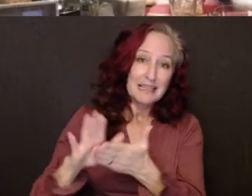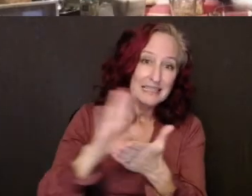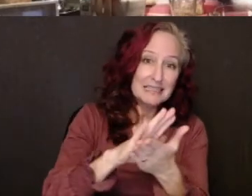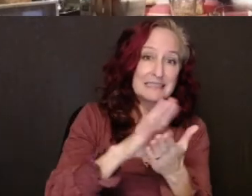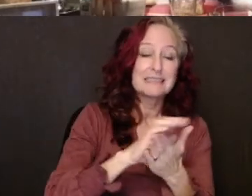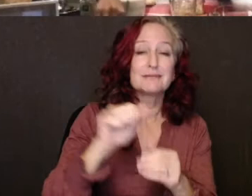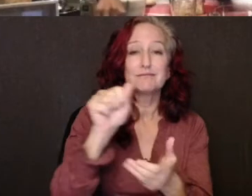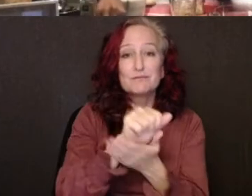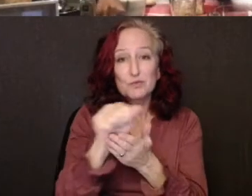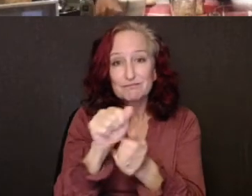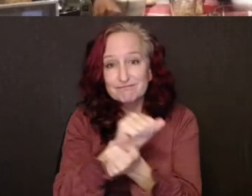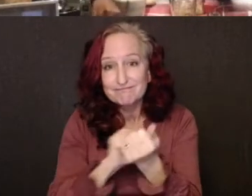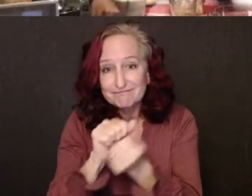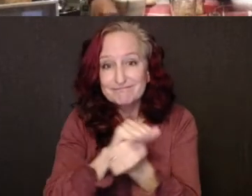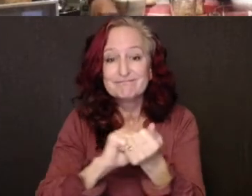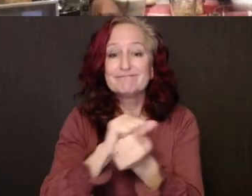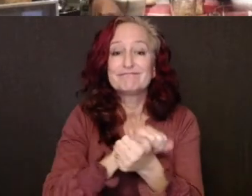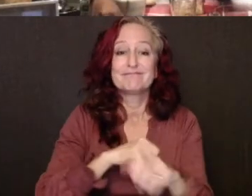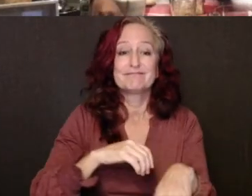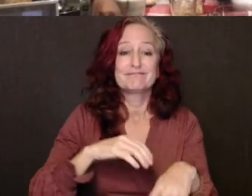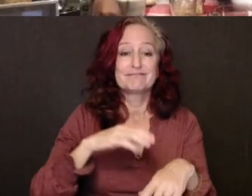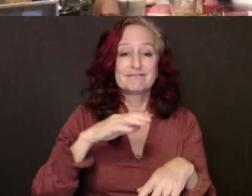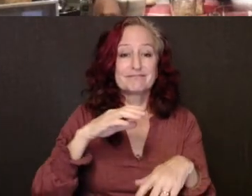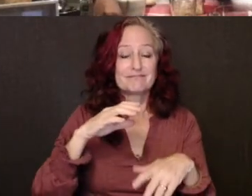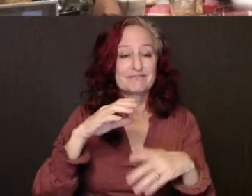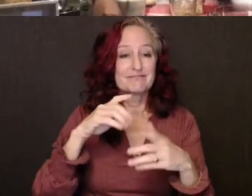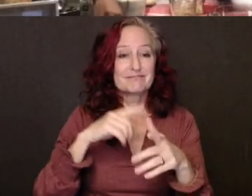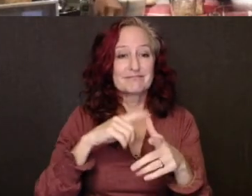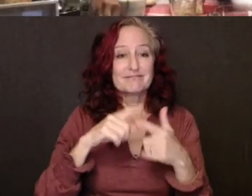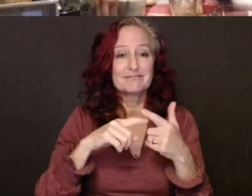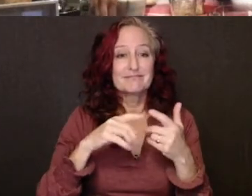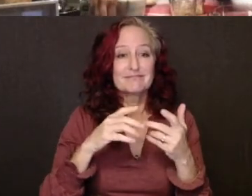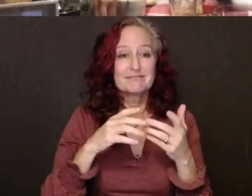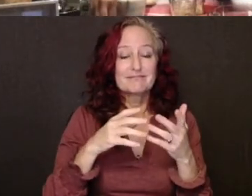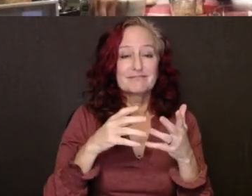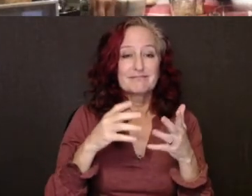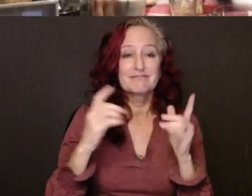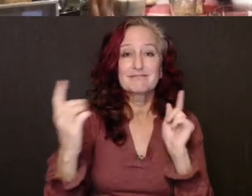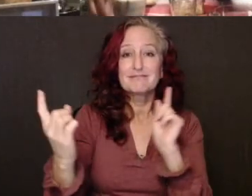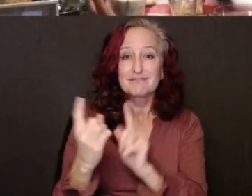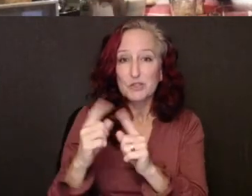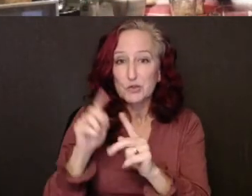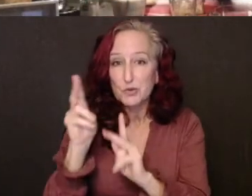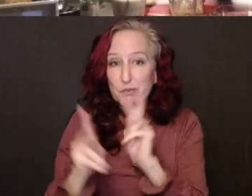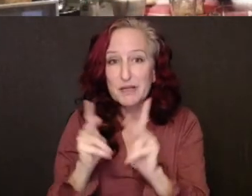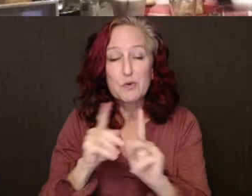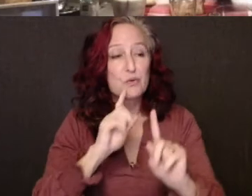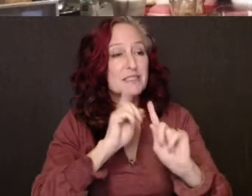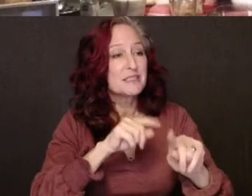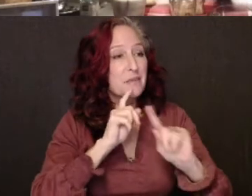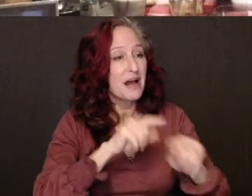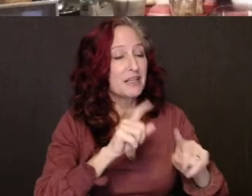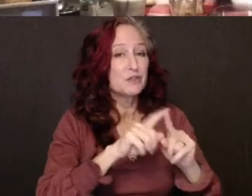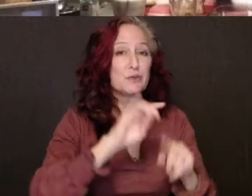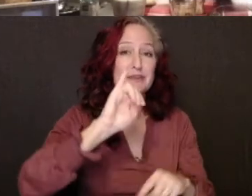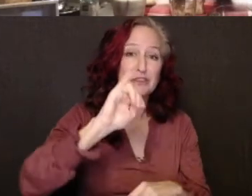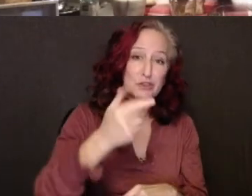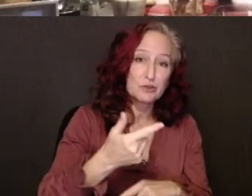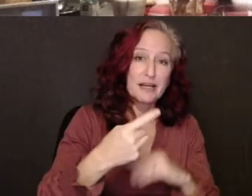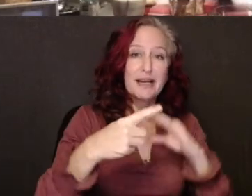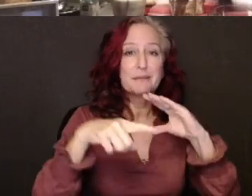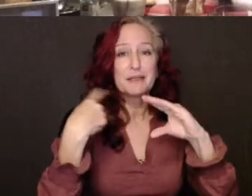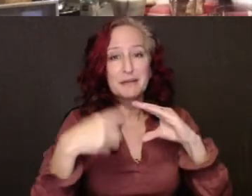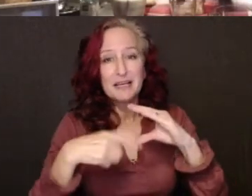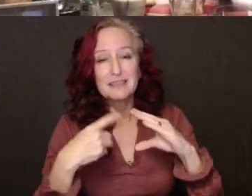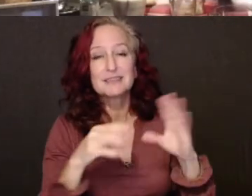I think some parts are challenging because I think I'm small enough now that I end up having to do everything